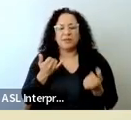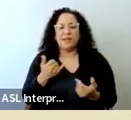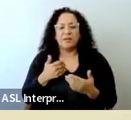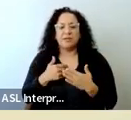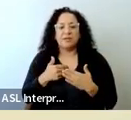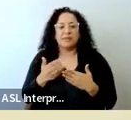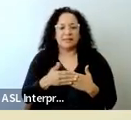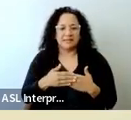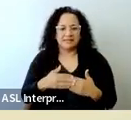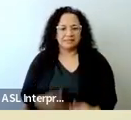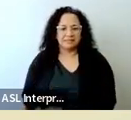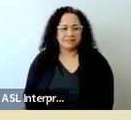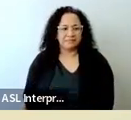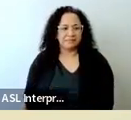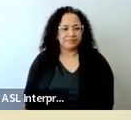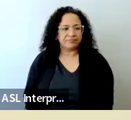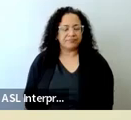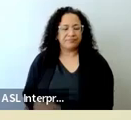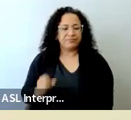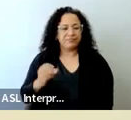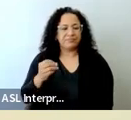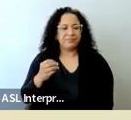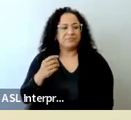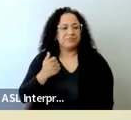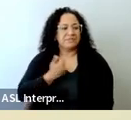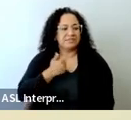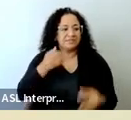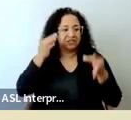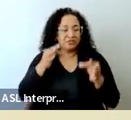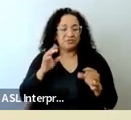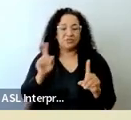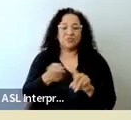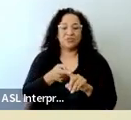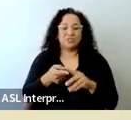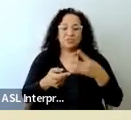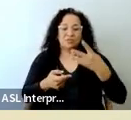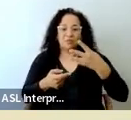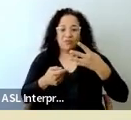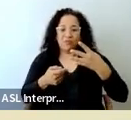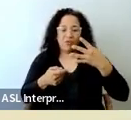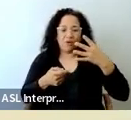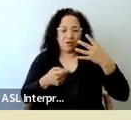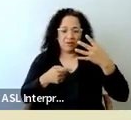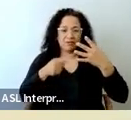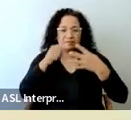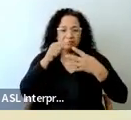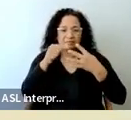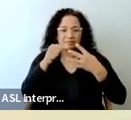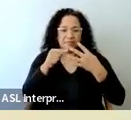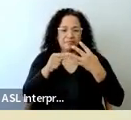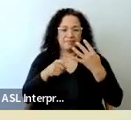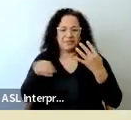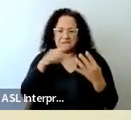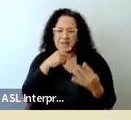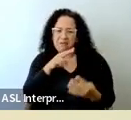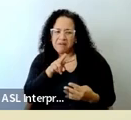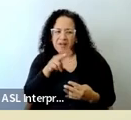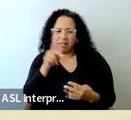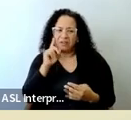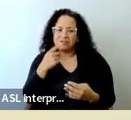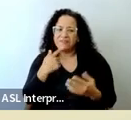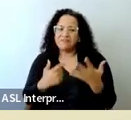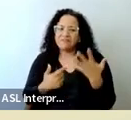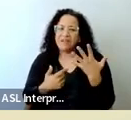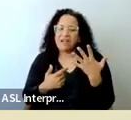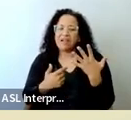next slide. So with self-determination, originally there were four principles. A lot of you are like, wait a minute, I thought there was five.